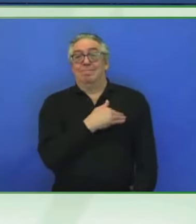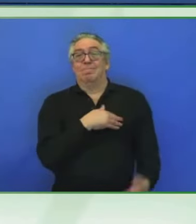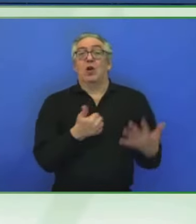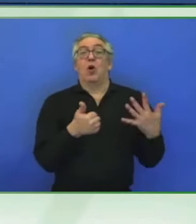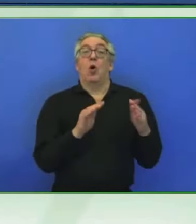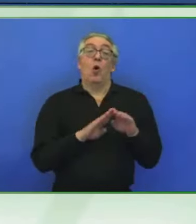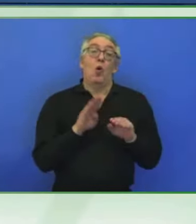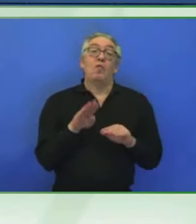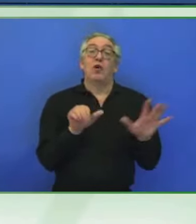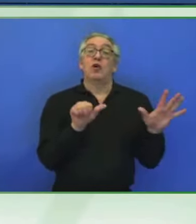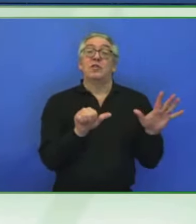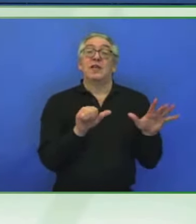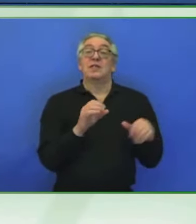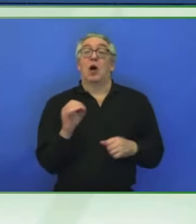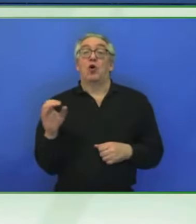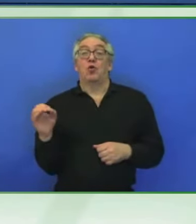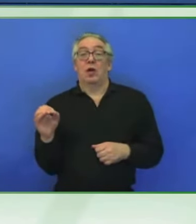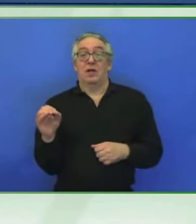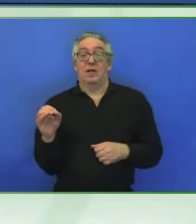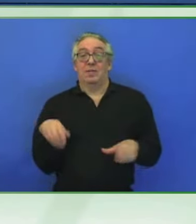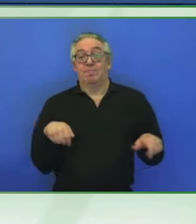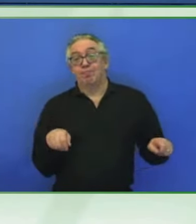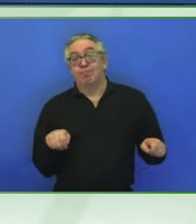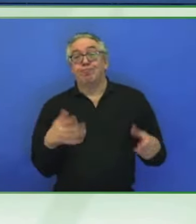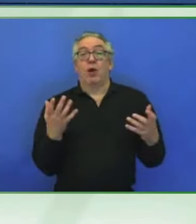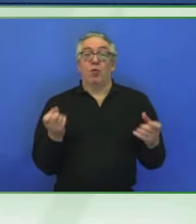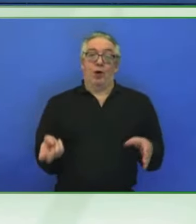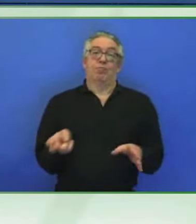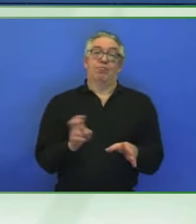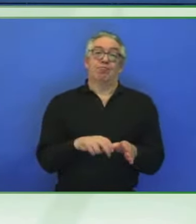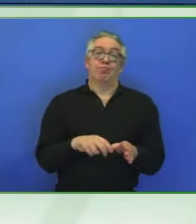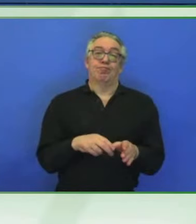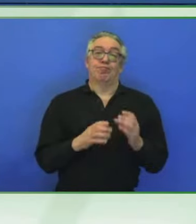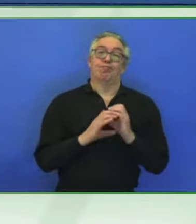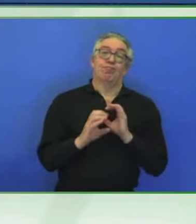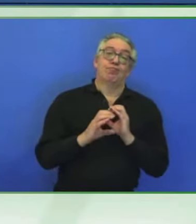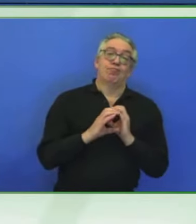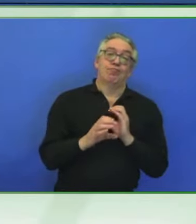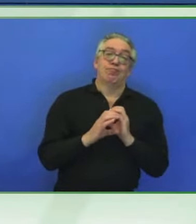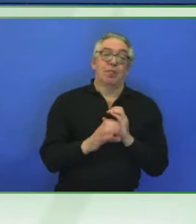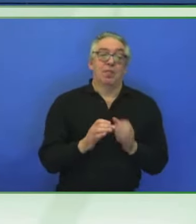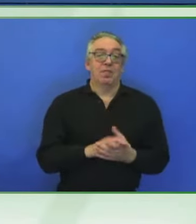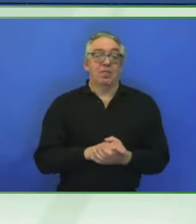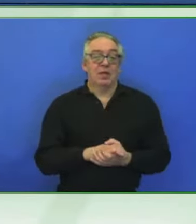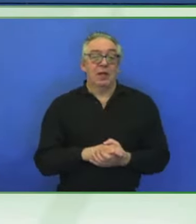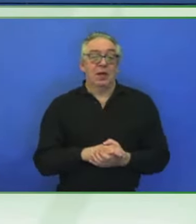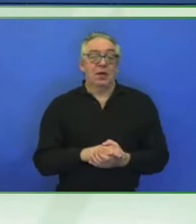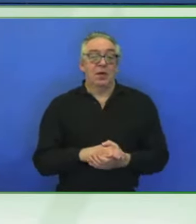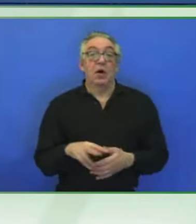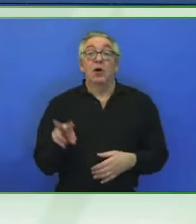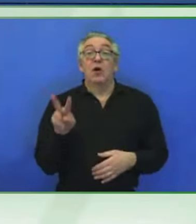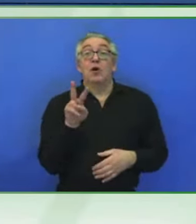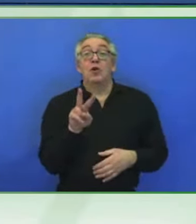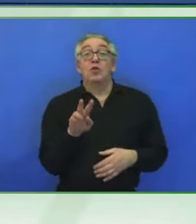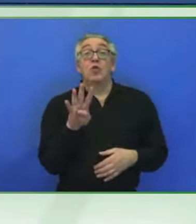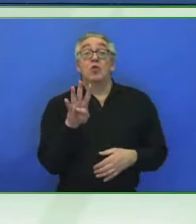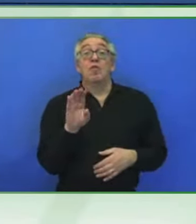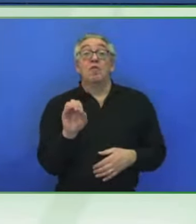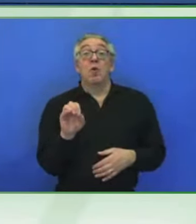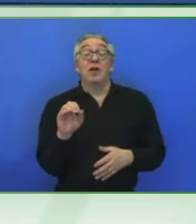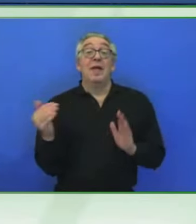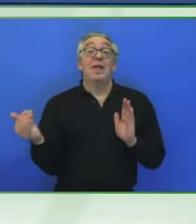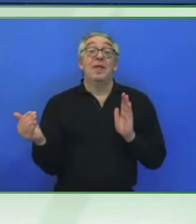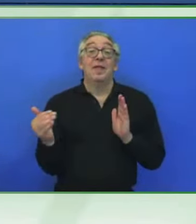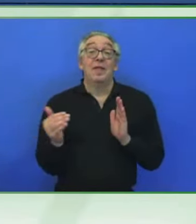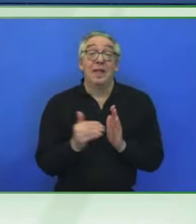According to data from the Department of Social Affairs, almost 240,000 people with disabilities and more